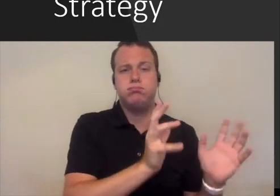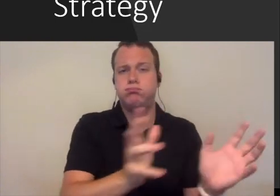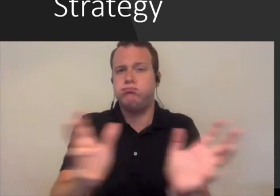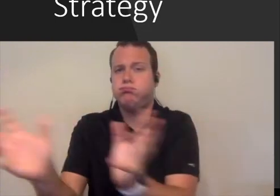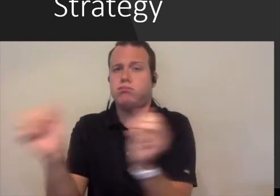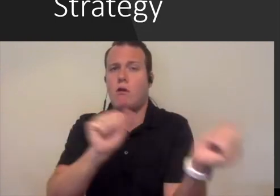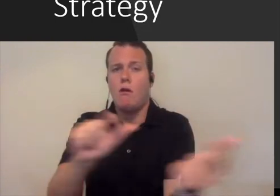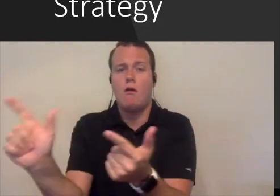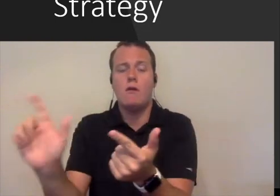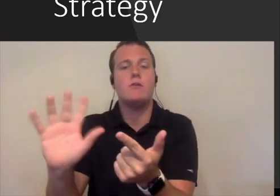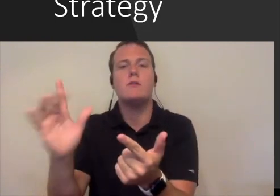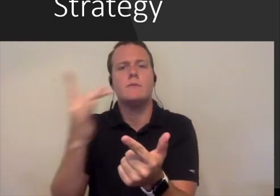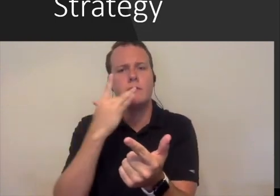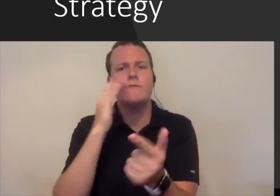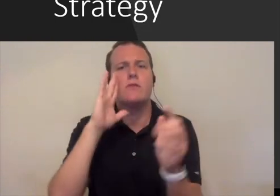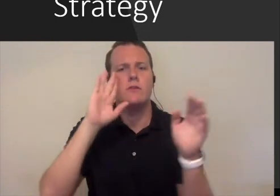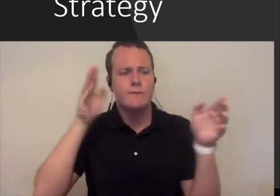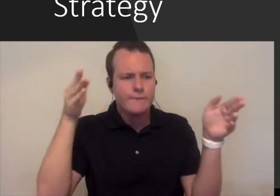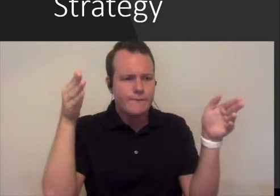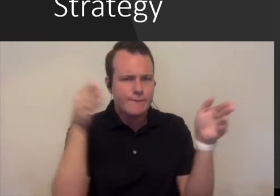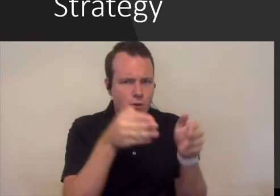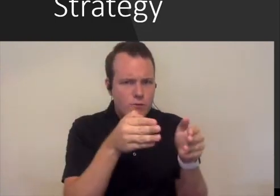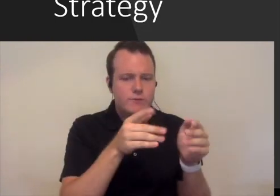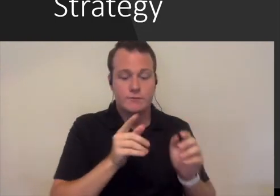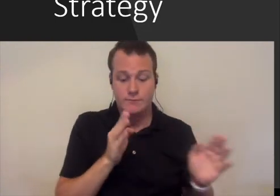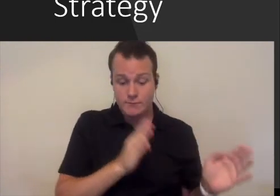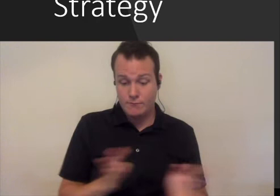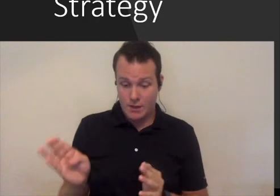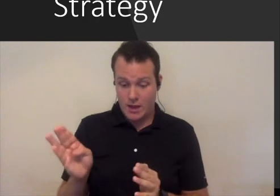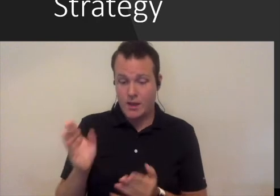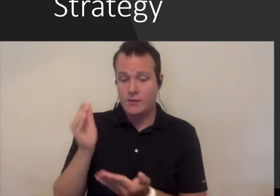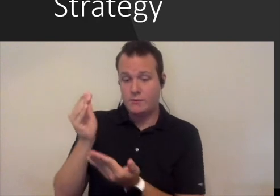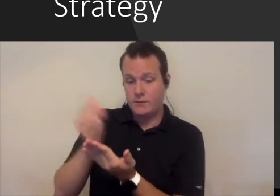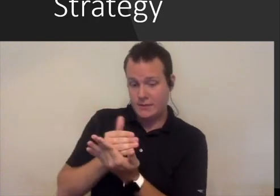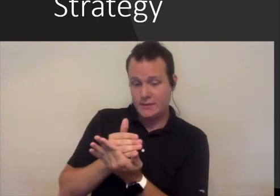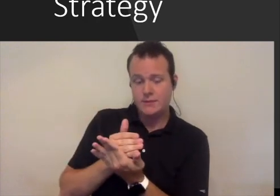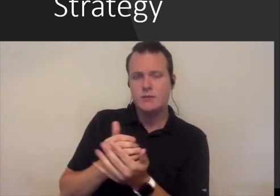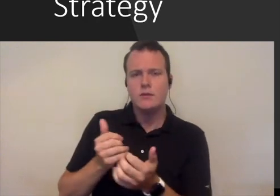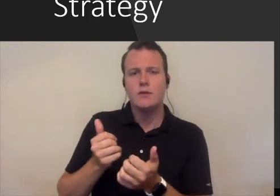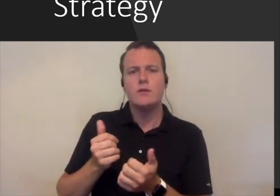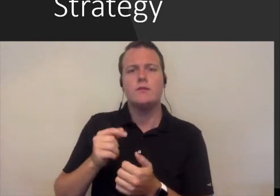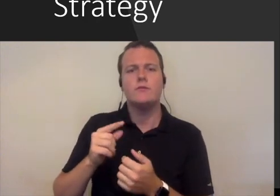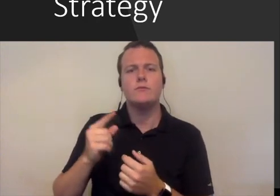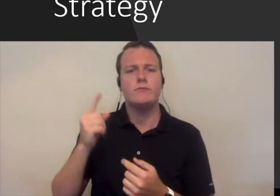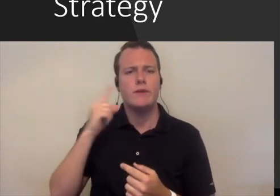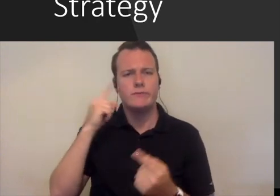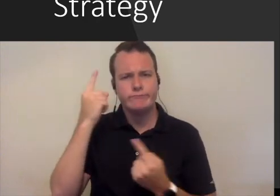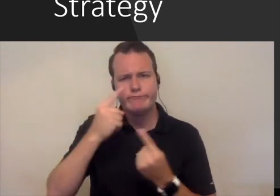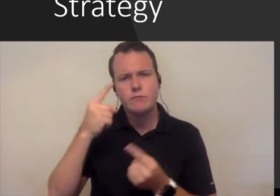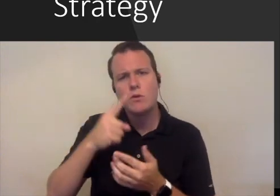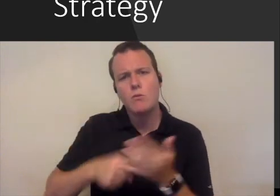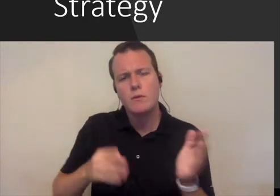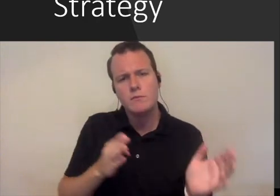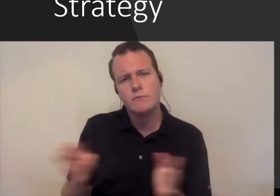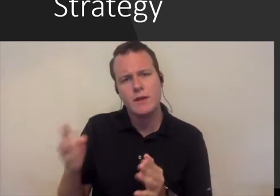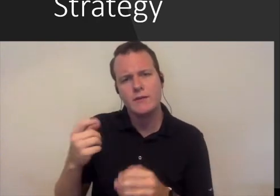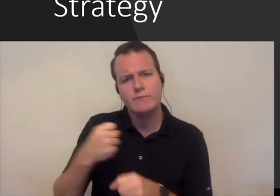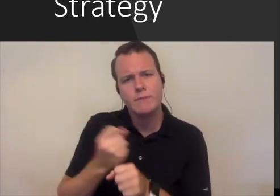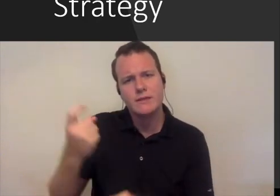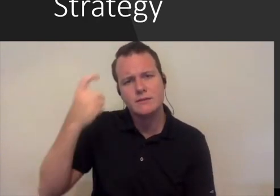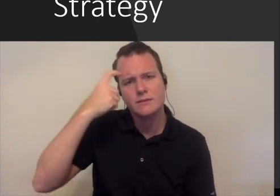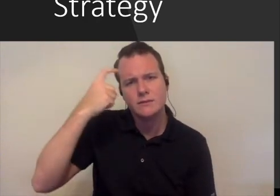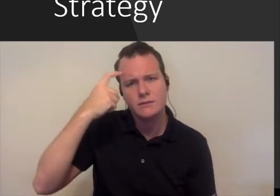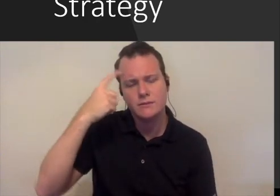these, as you look at your plan, is what plan makes sense. And we're going to talk a little bit more about plan in a few